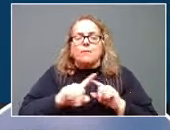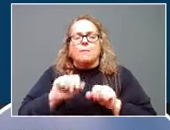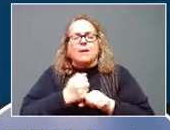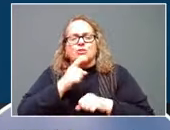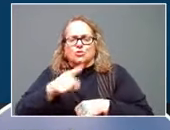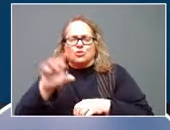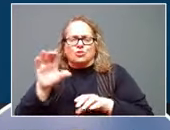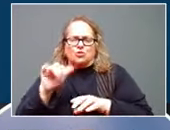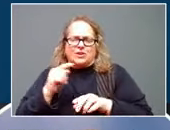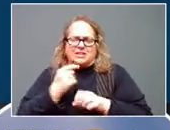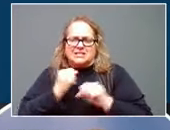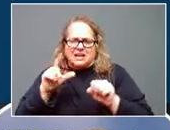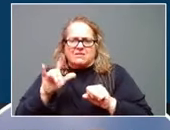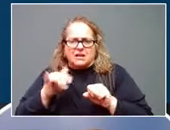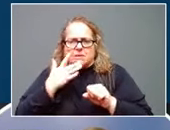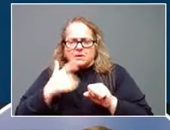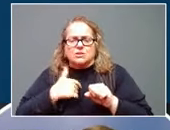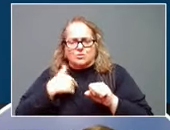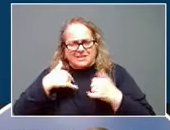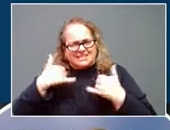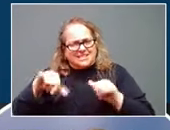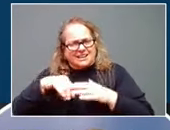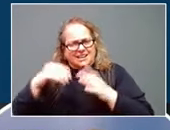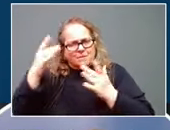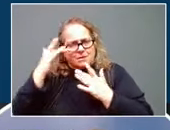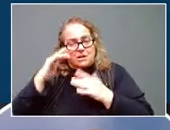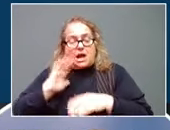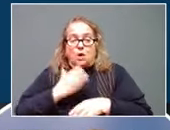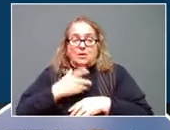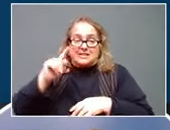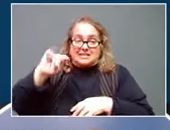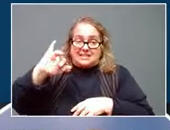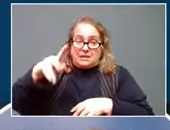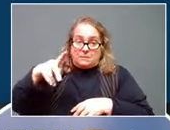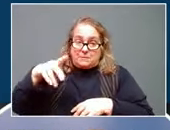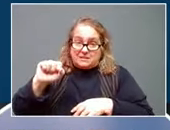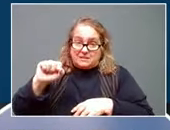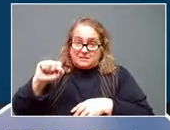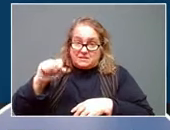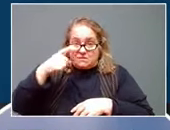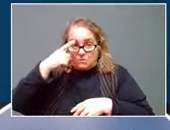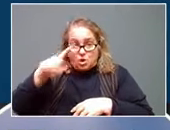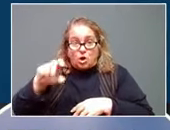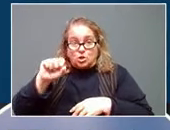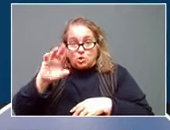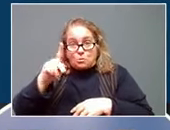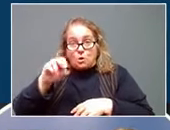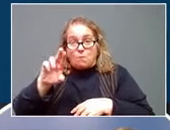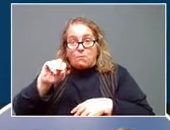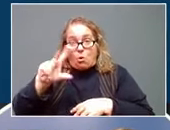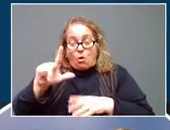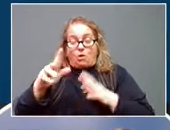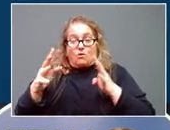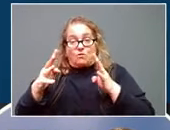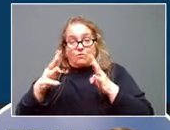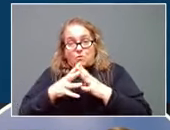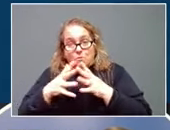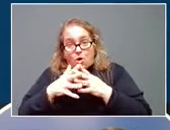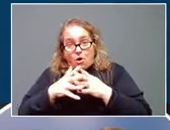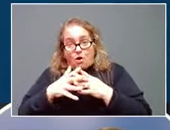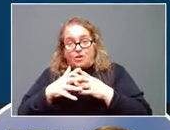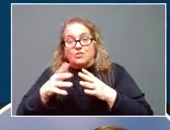a pandemic. So here is our tips for safely enjoying watching the Bengals win the Super Bowl. Number